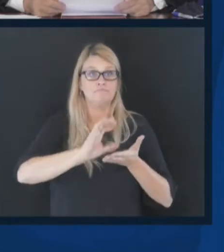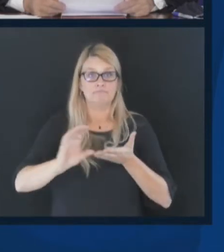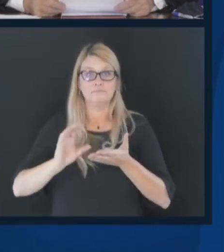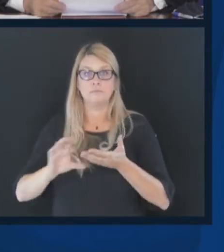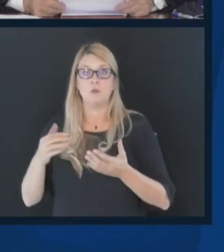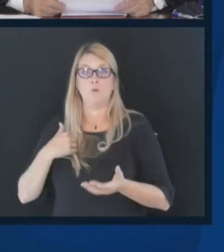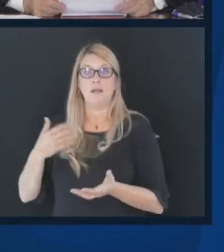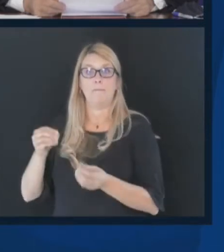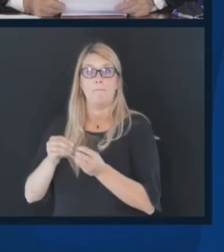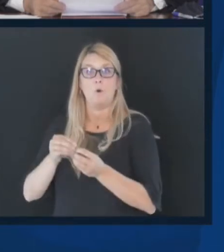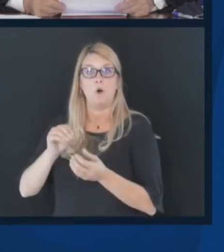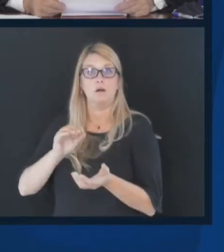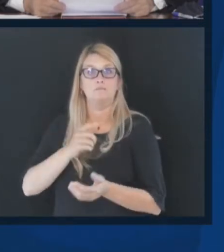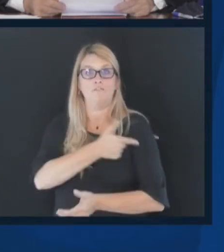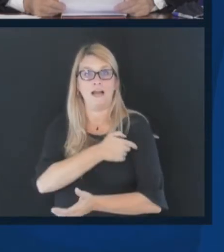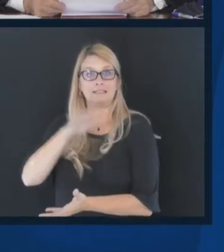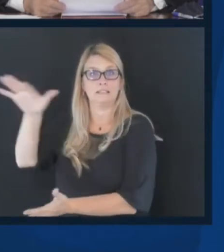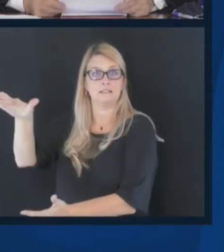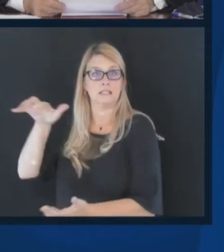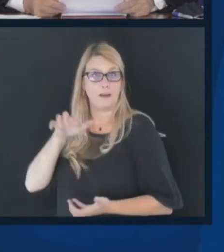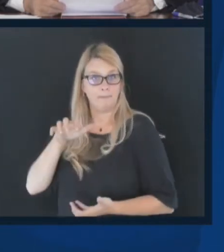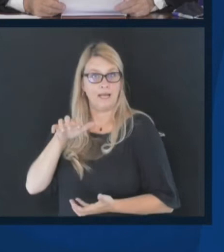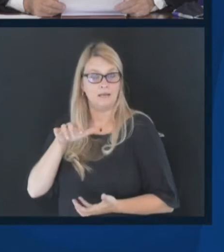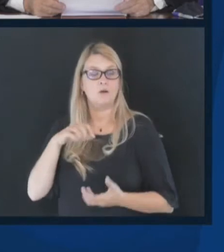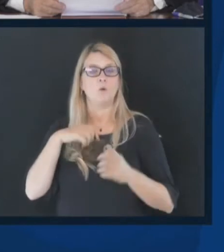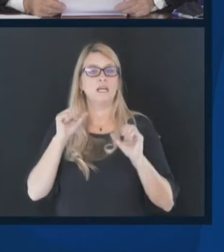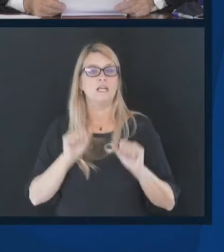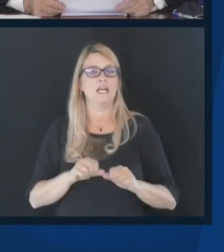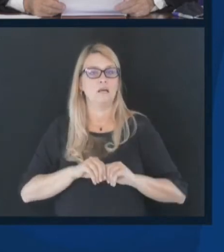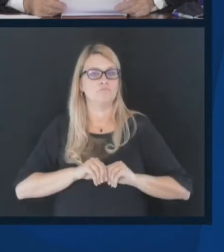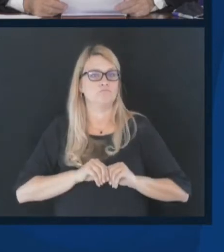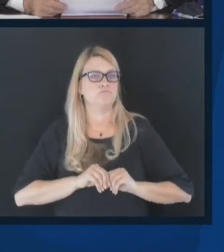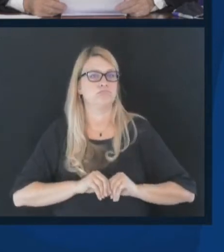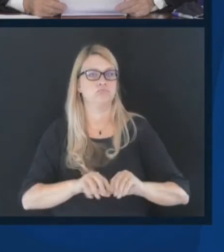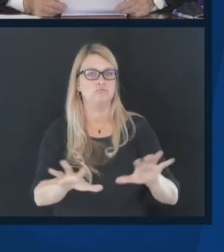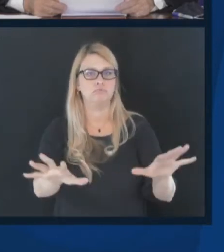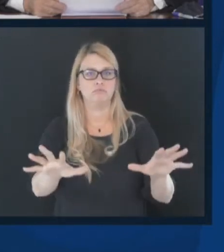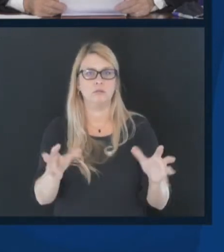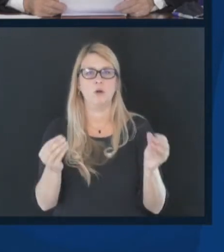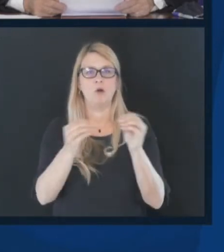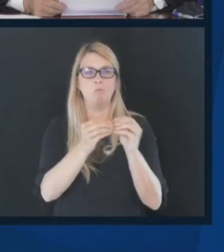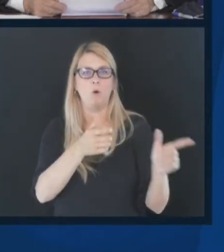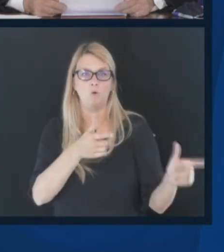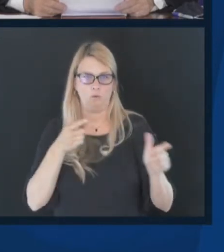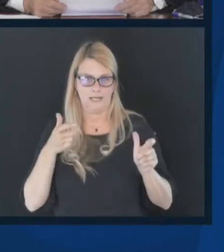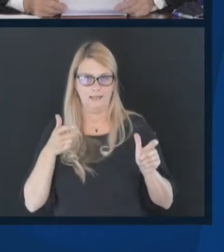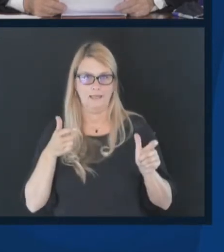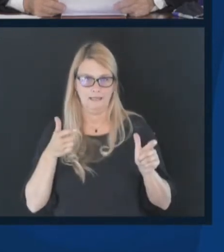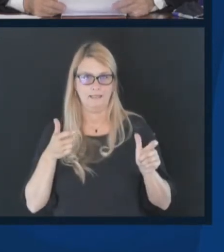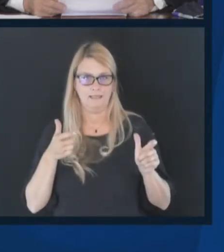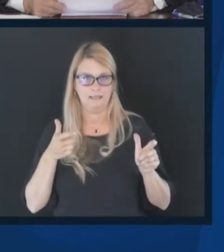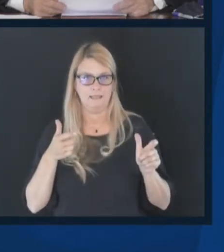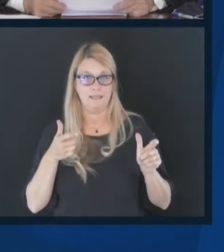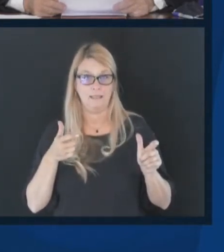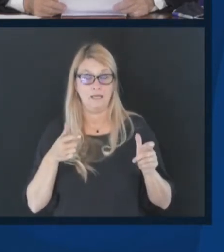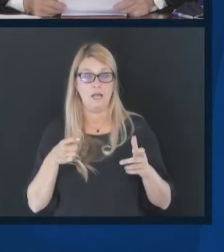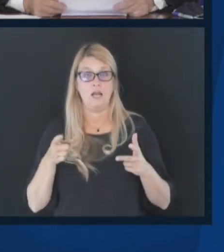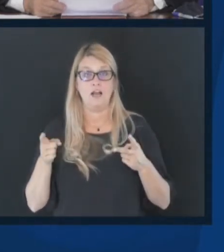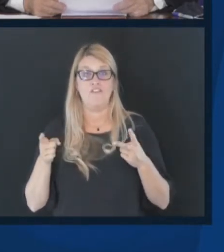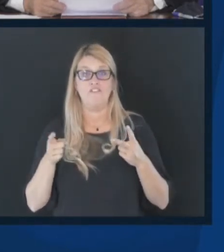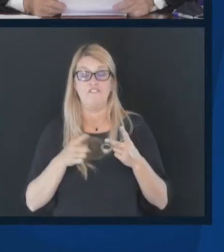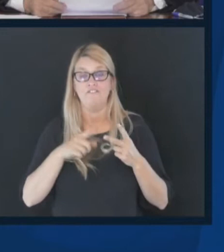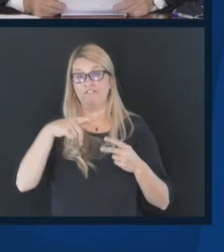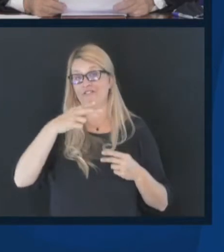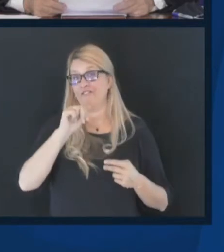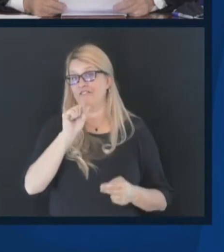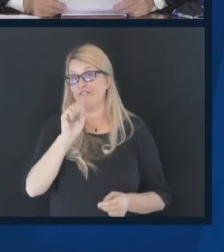and distribution occurs, we will be able to move through the phases more quickly. In phase 2, which is the